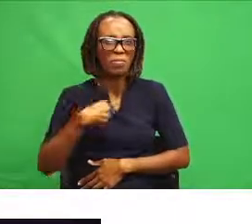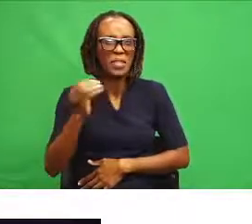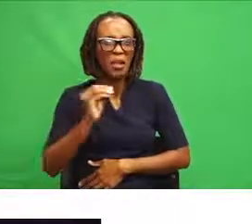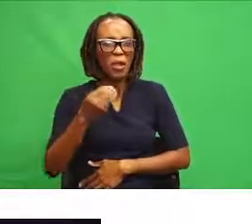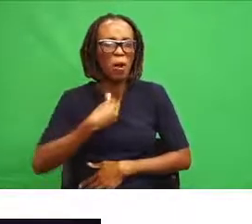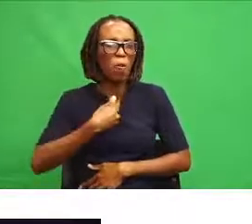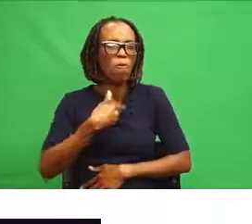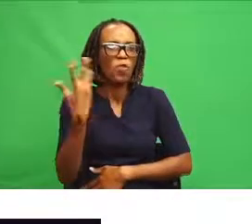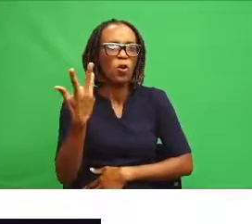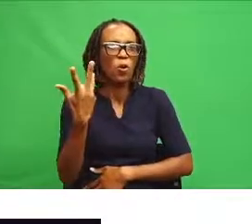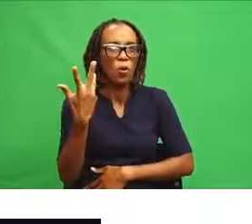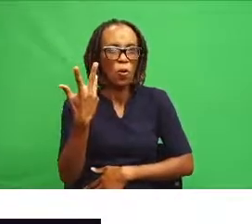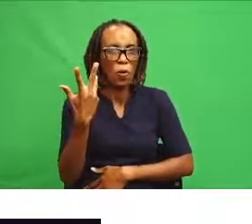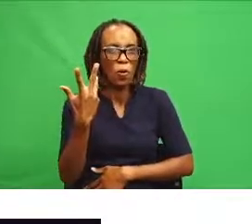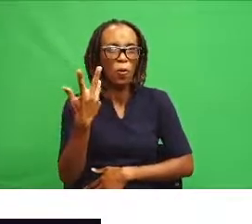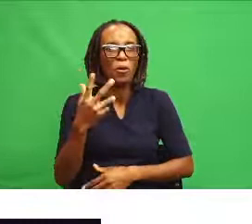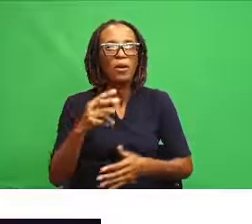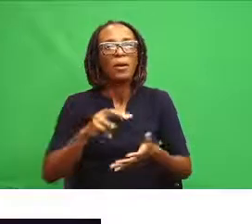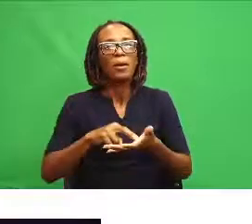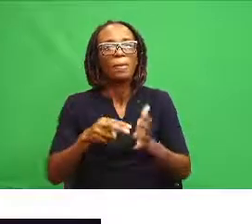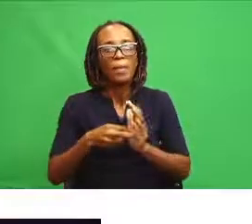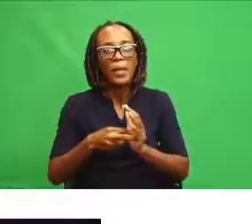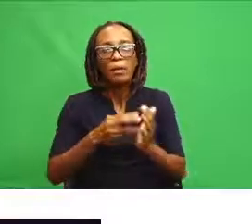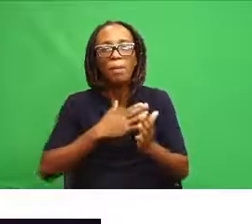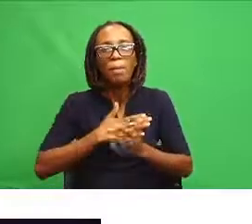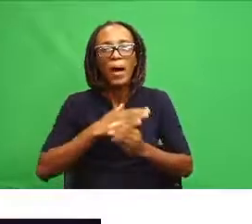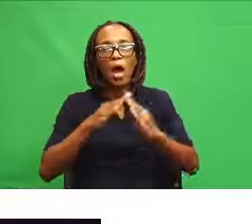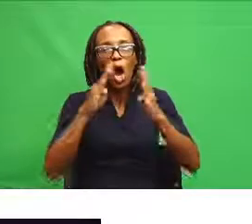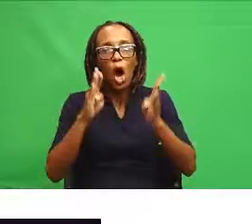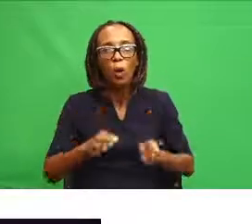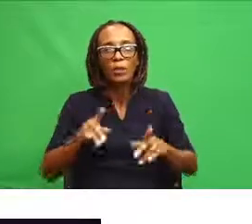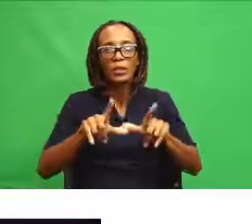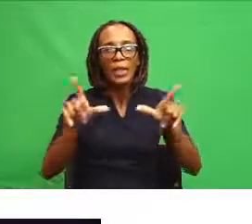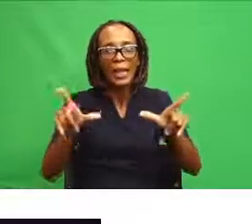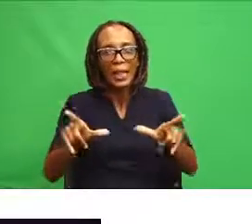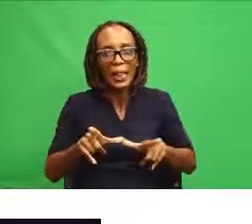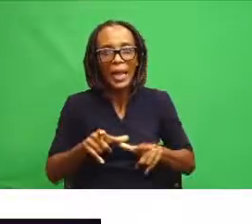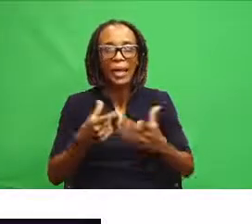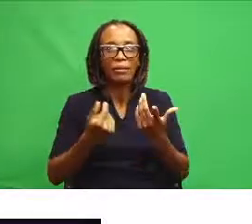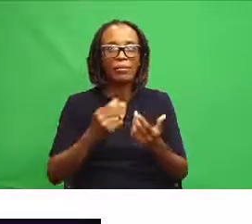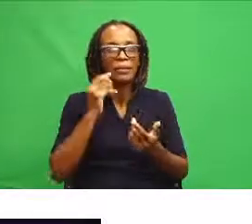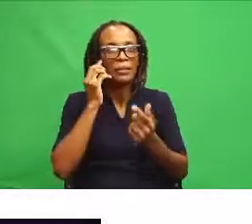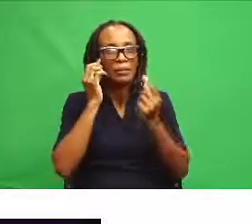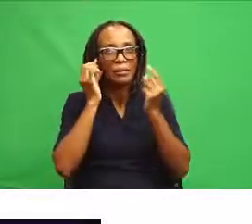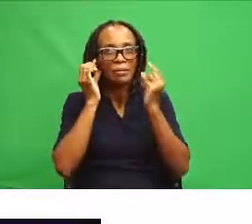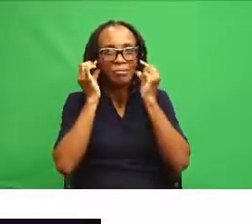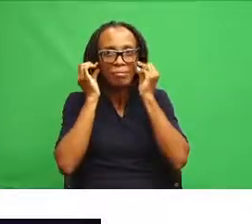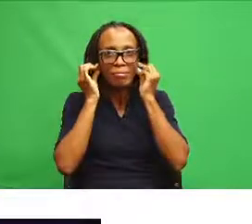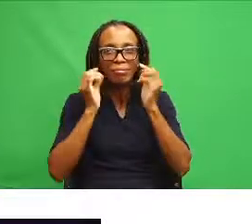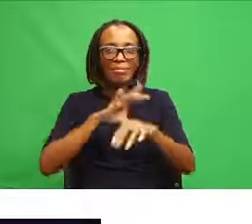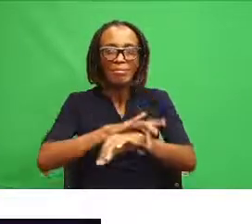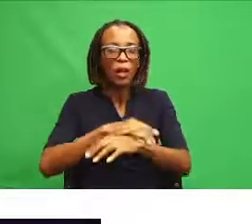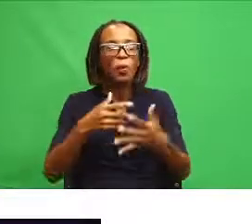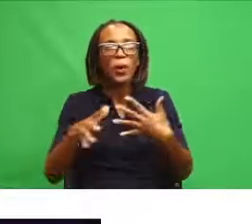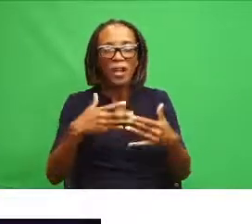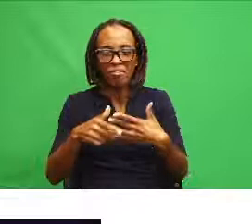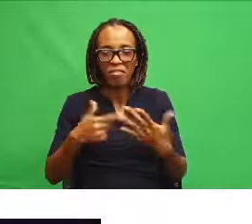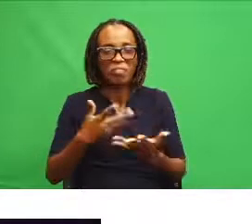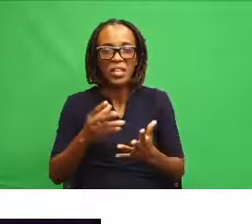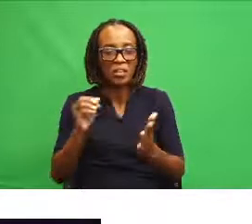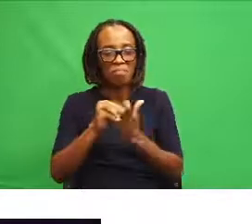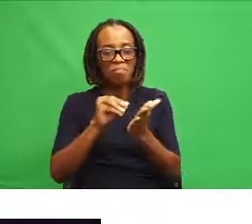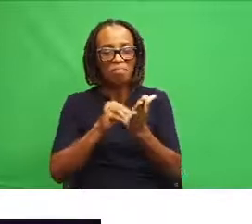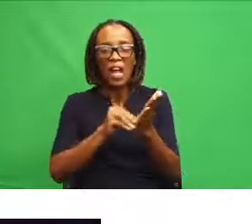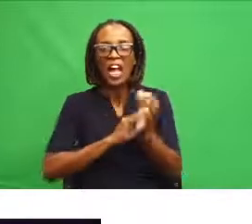a plan for the distribution of your assets or of your possessions when you die. So